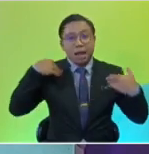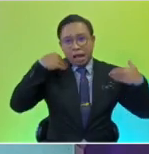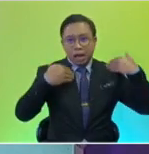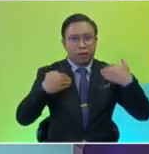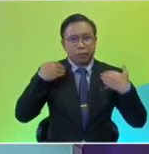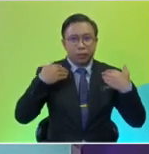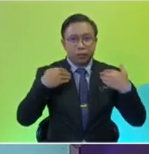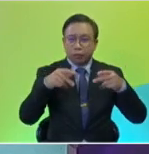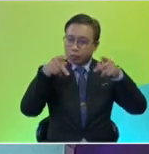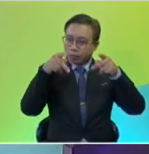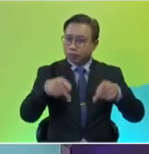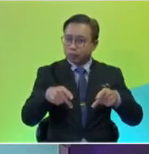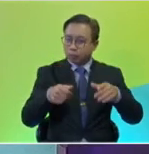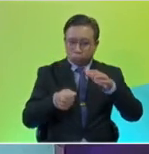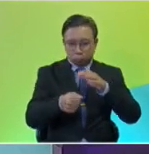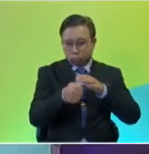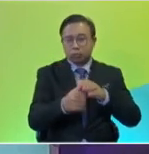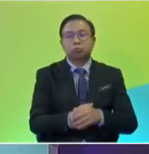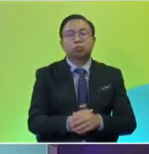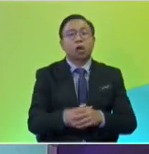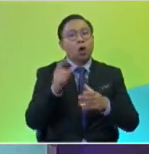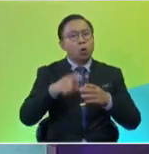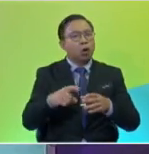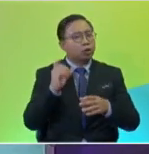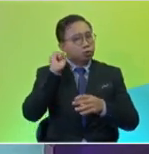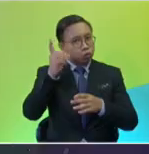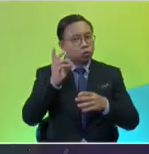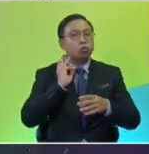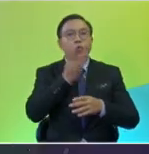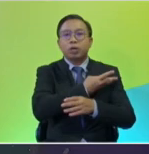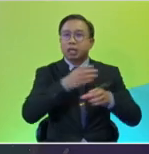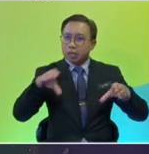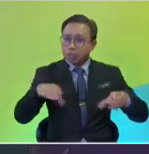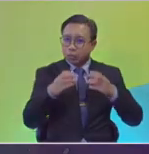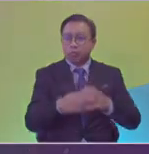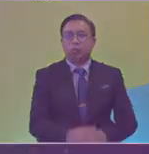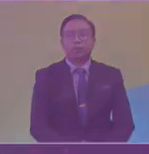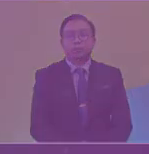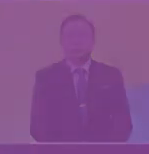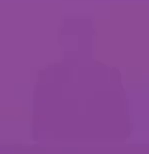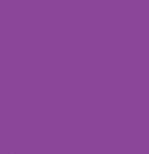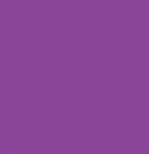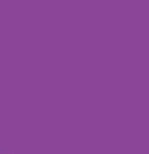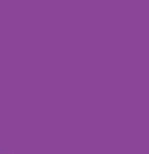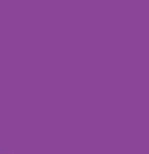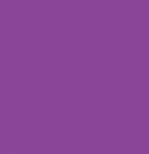do this to him. Oh, what should we do? Yeah, what shall we do?